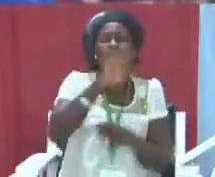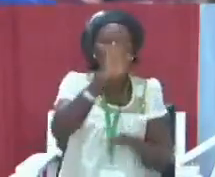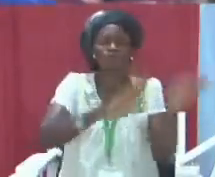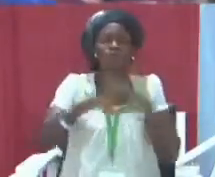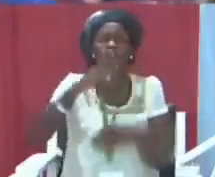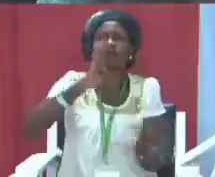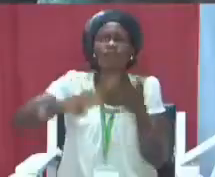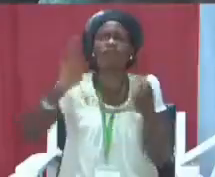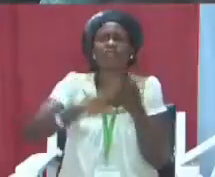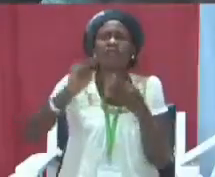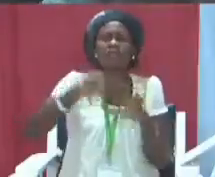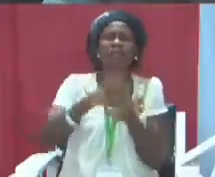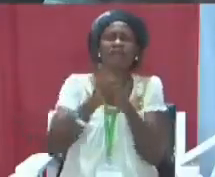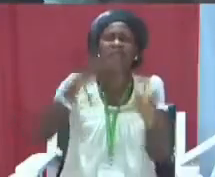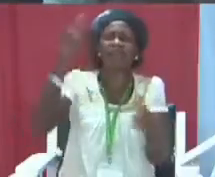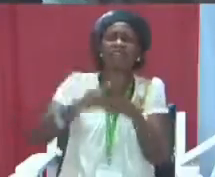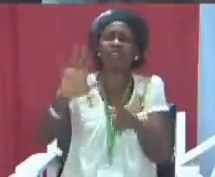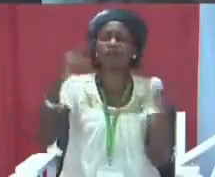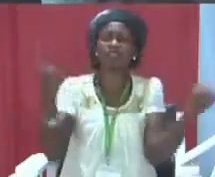are forgiven you.